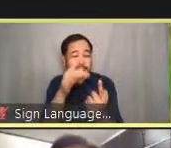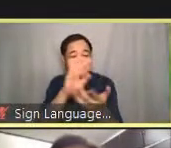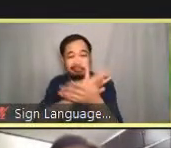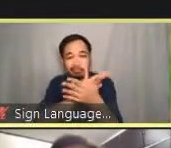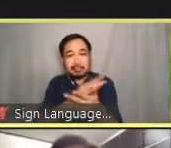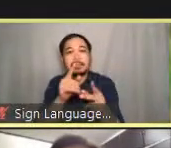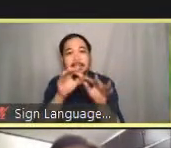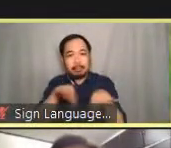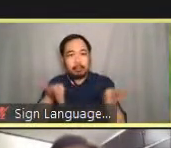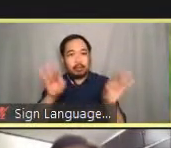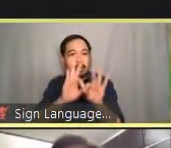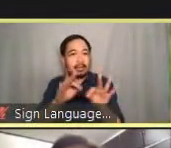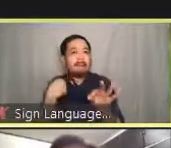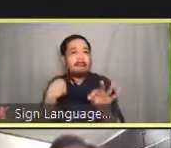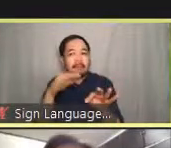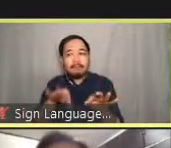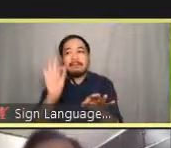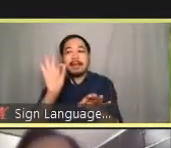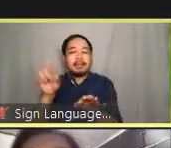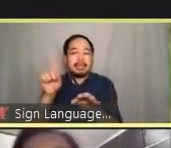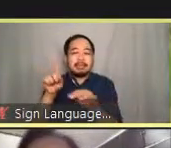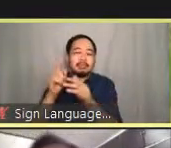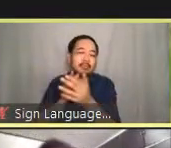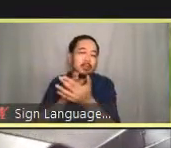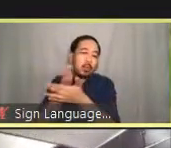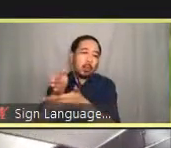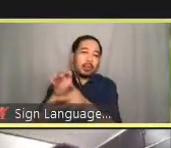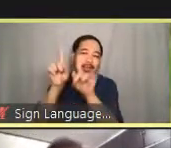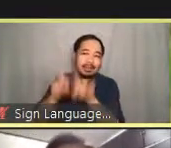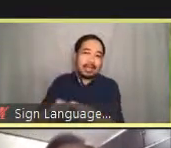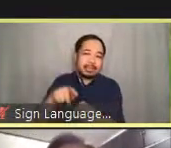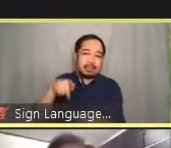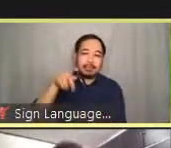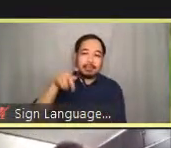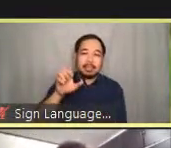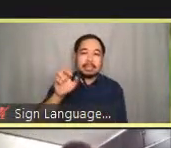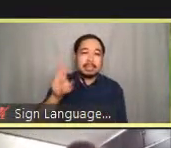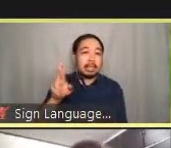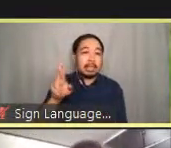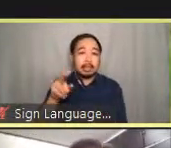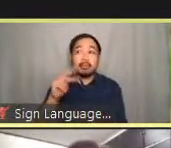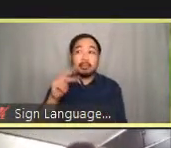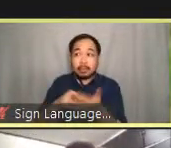kung na-test ka na rin, no? Sa PCR. The earlier na lumabas,